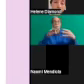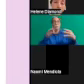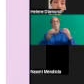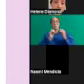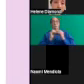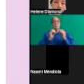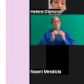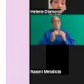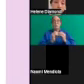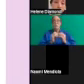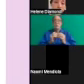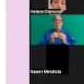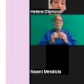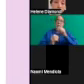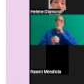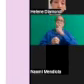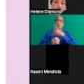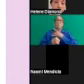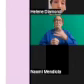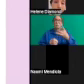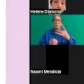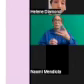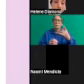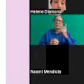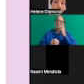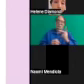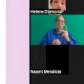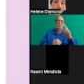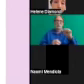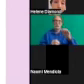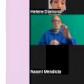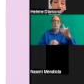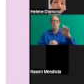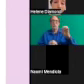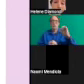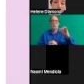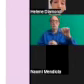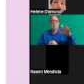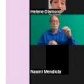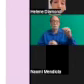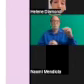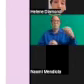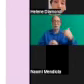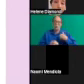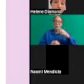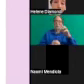I really like seeing ableism as putting non-disability as